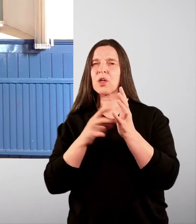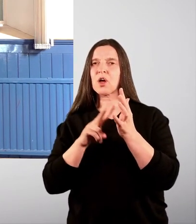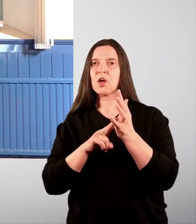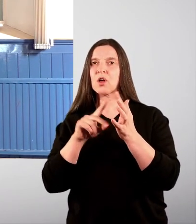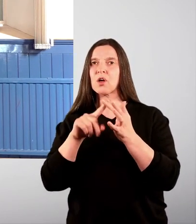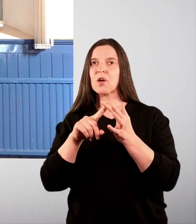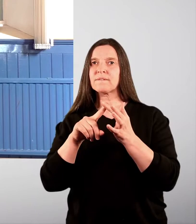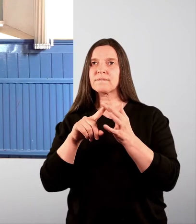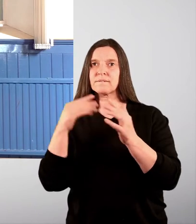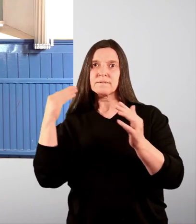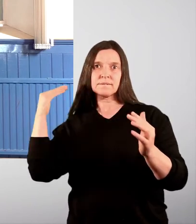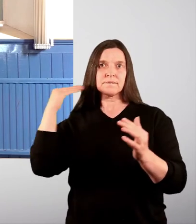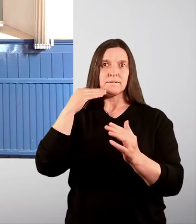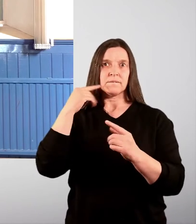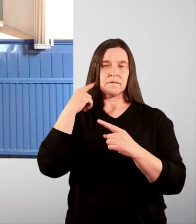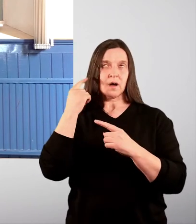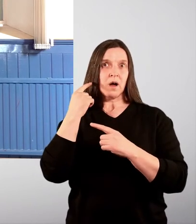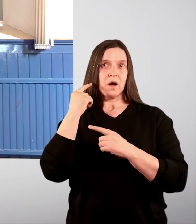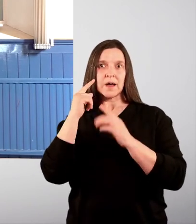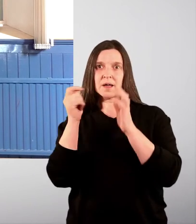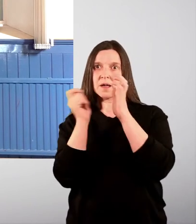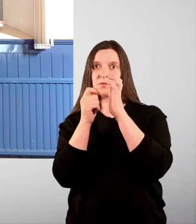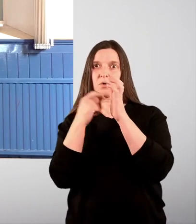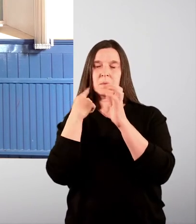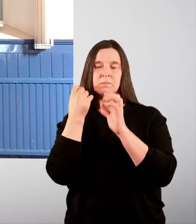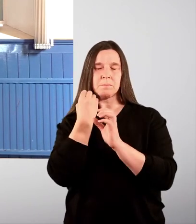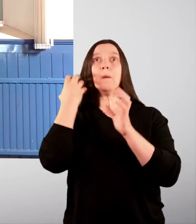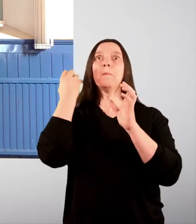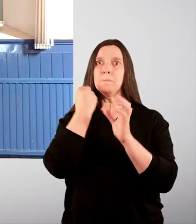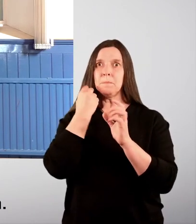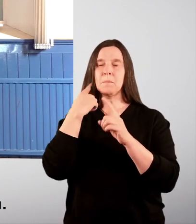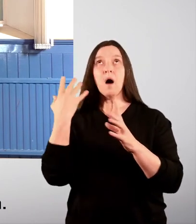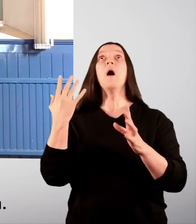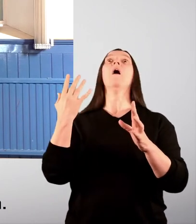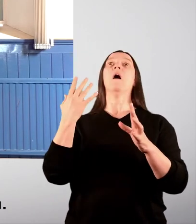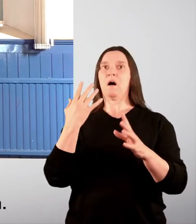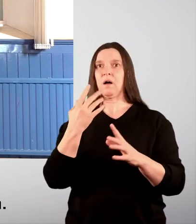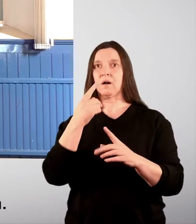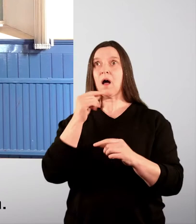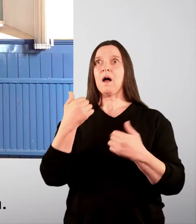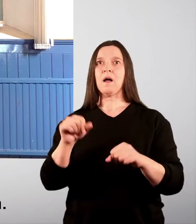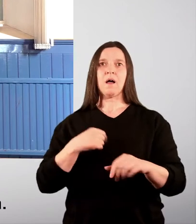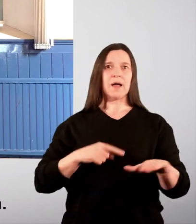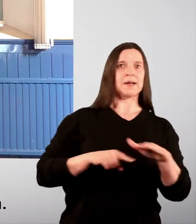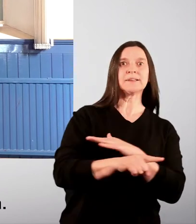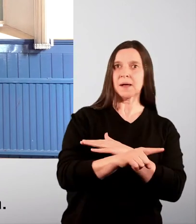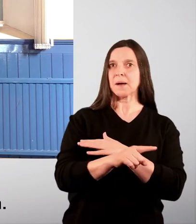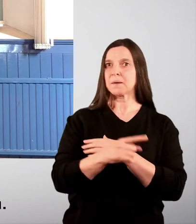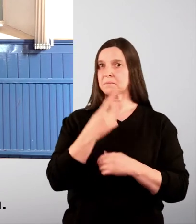slap to the ear with a cupped hand, it fires that air into the eardrum, right the way along to the